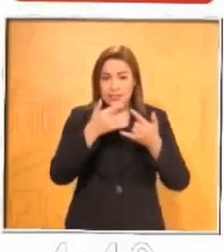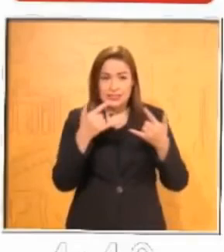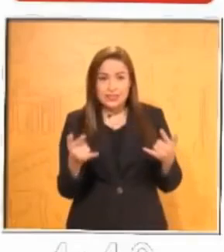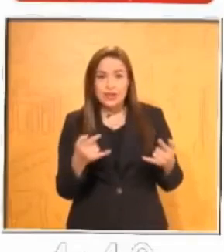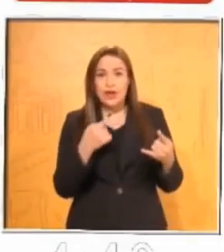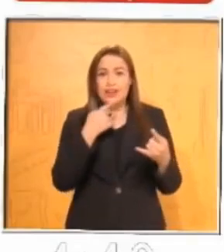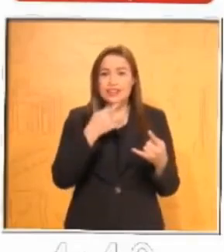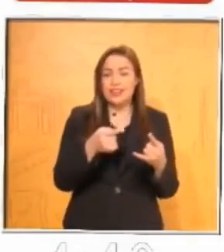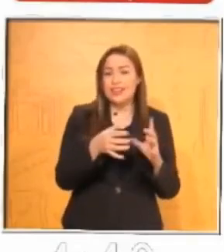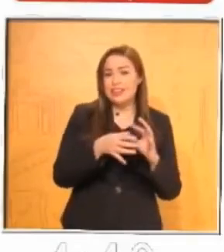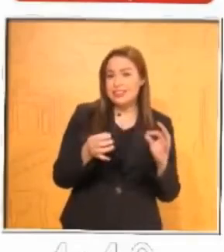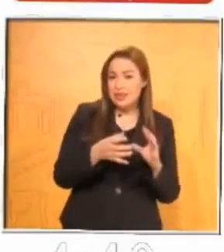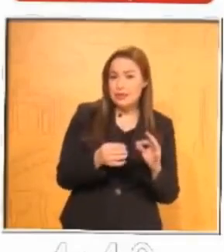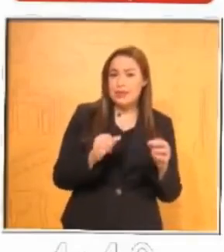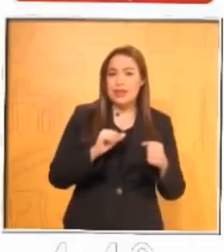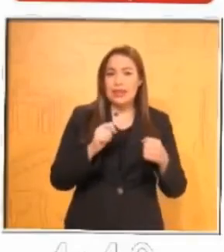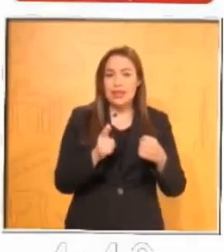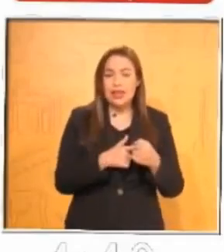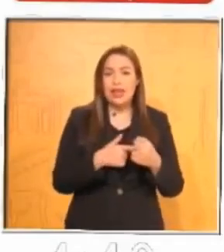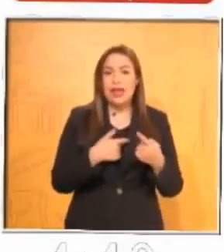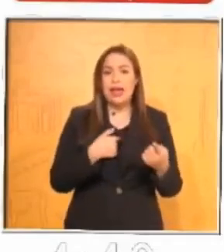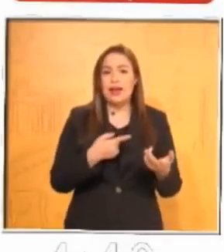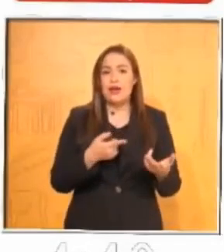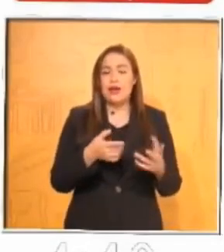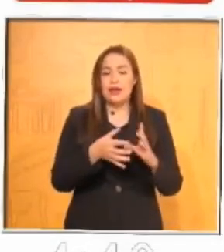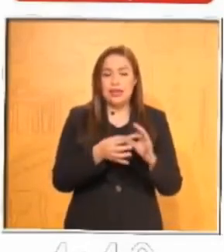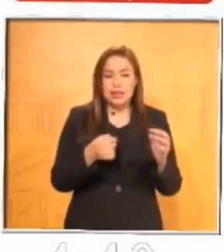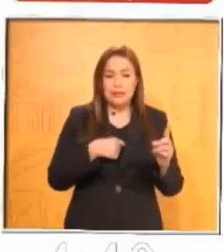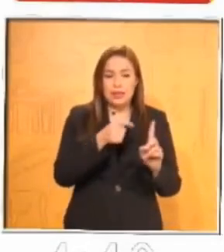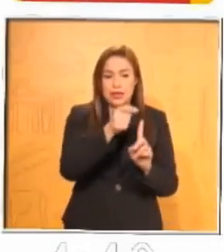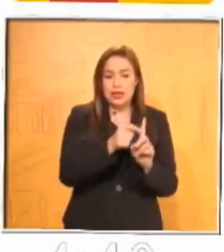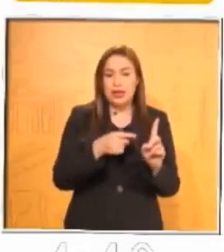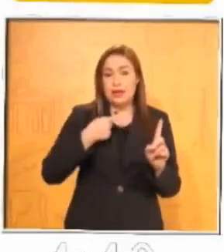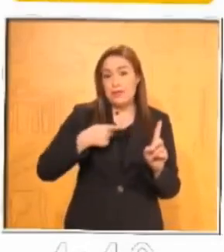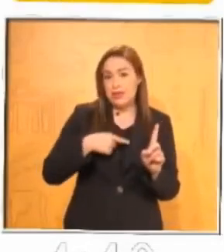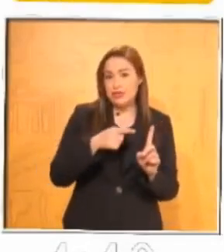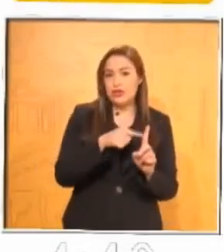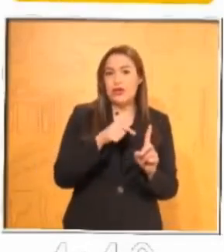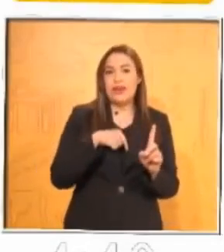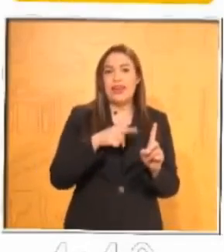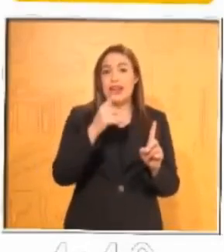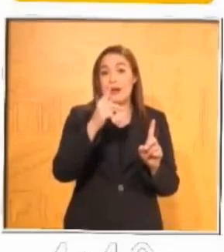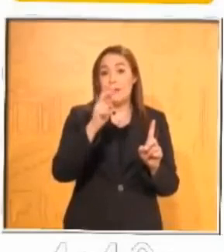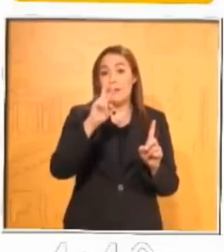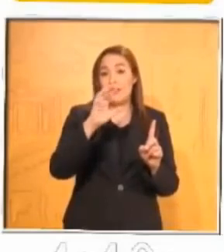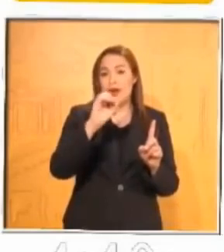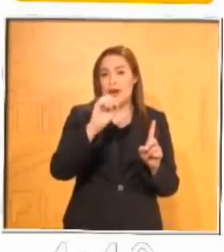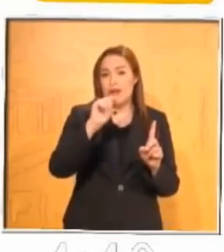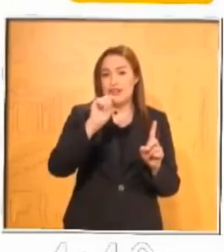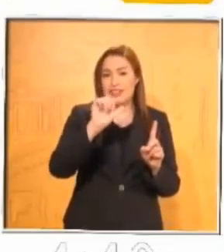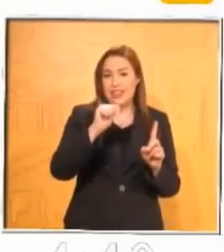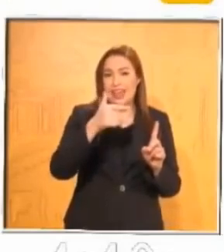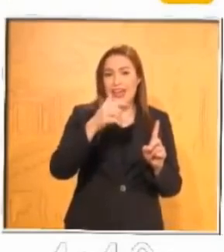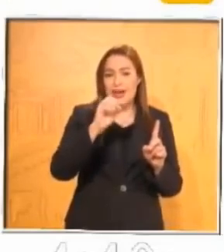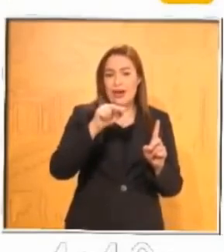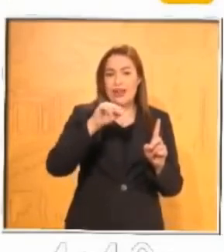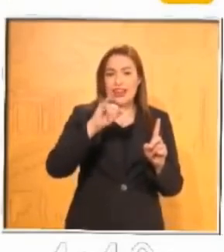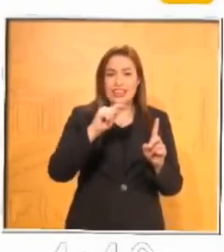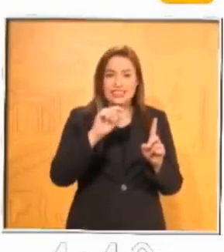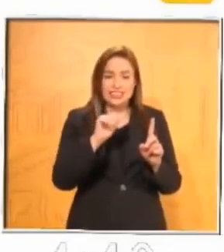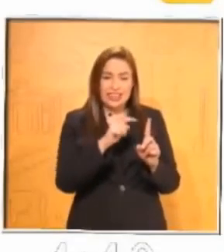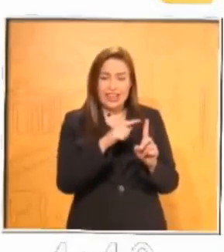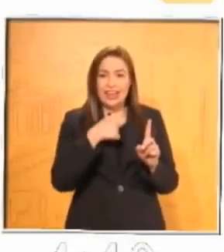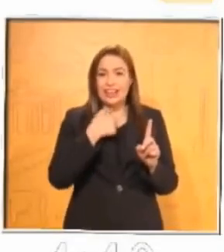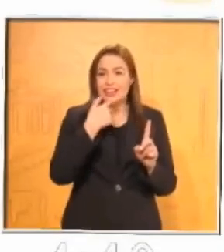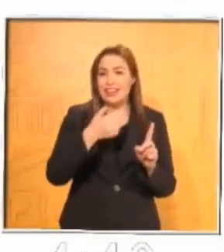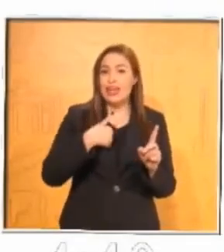maybe you, like the main character, like the protagonist, and another person in that story, and you can